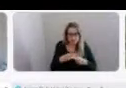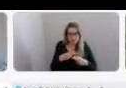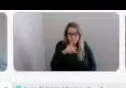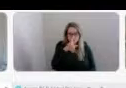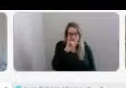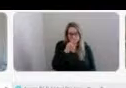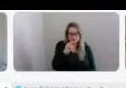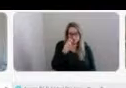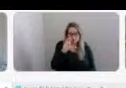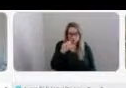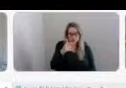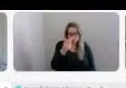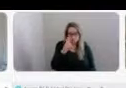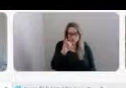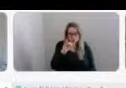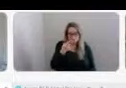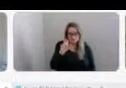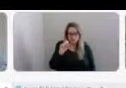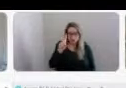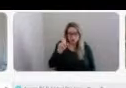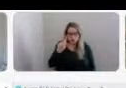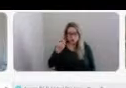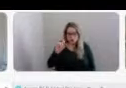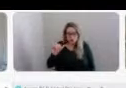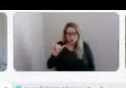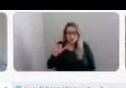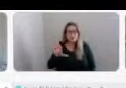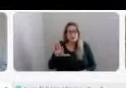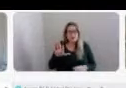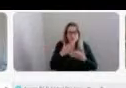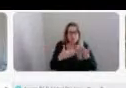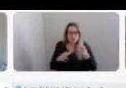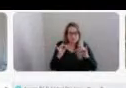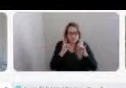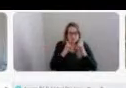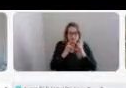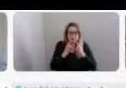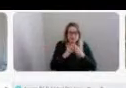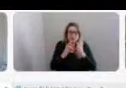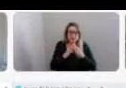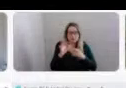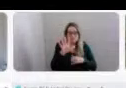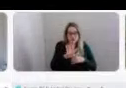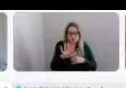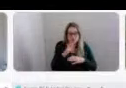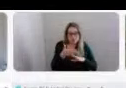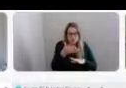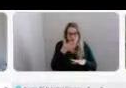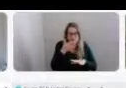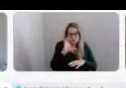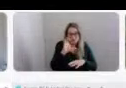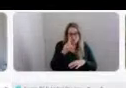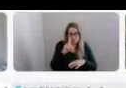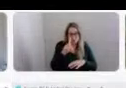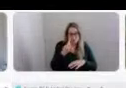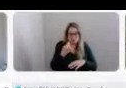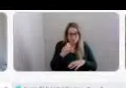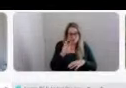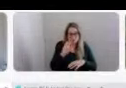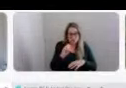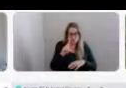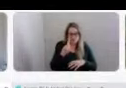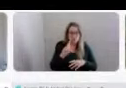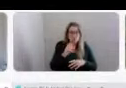garino and i live in donee park which is part of the greater flagstaff area we were previously in cd1 which was a highly